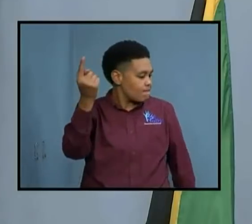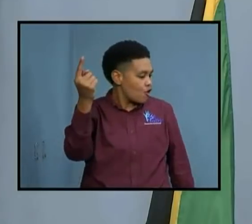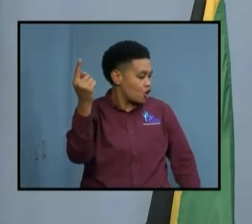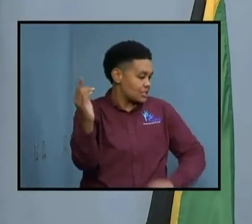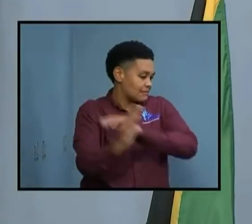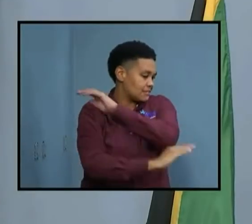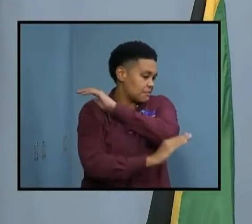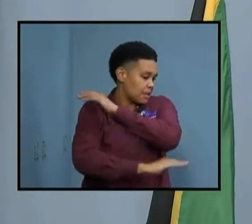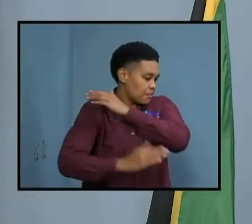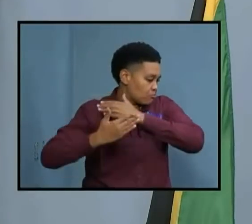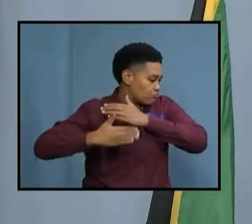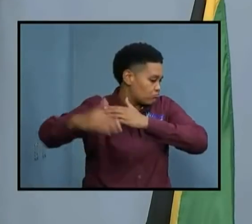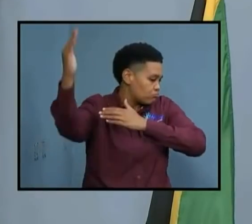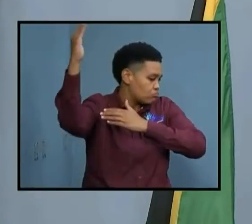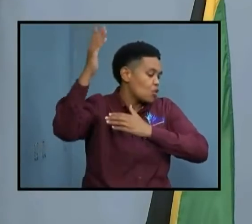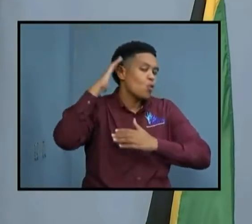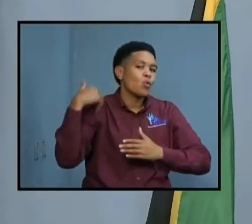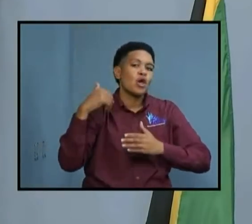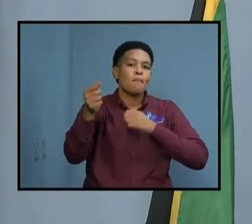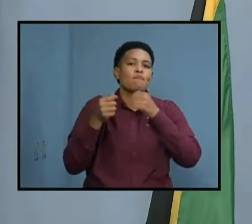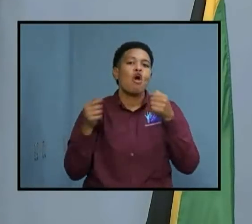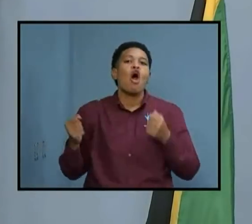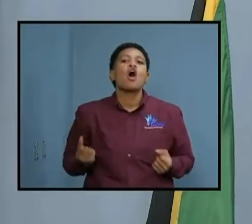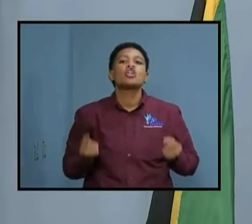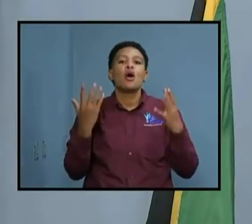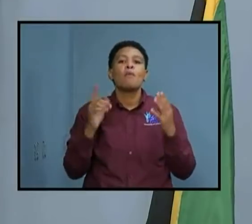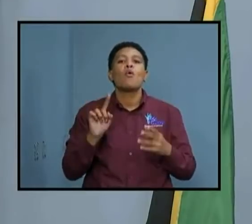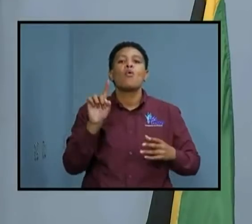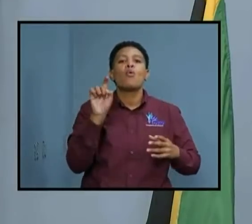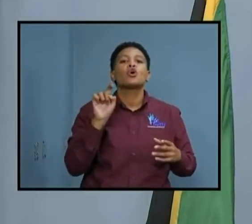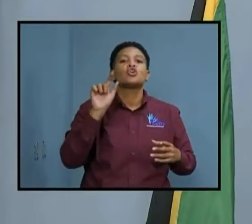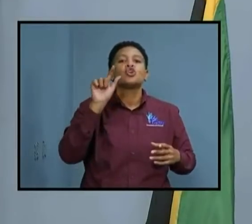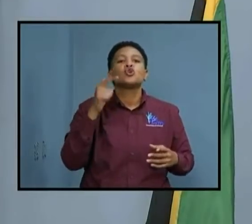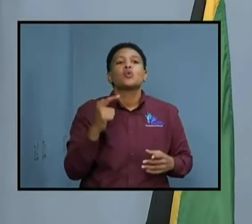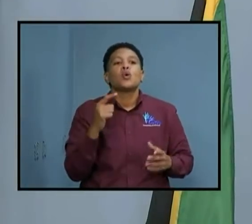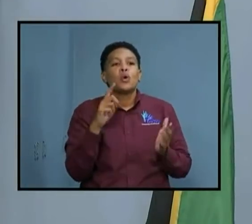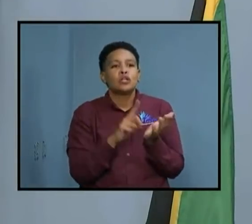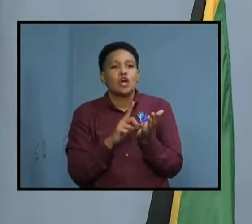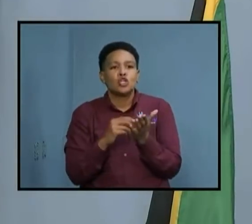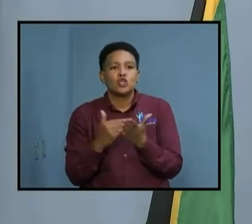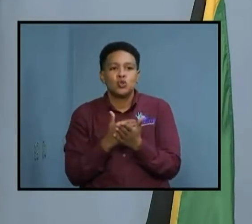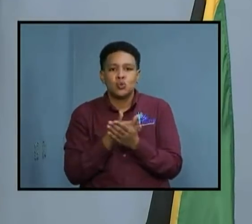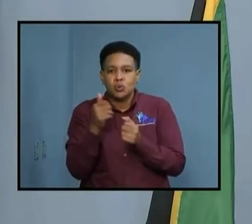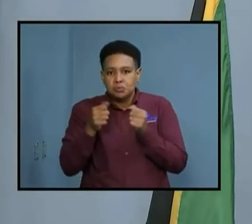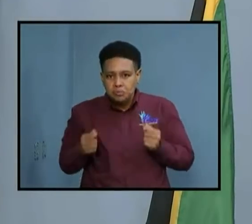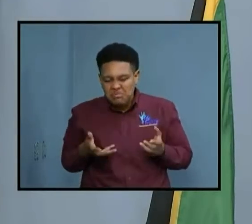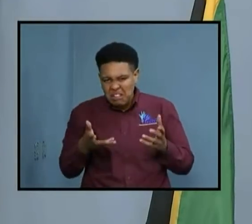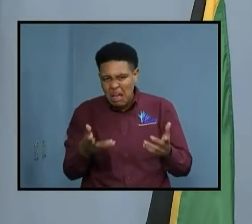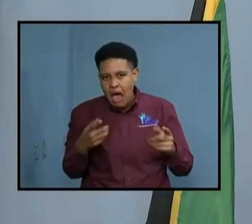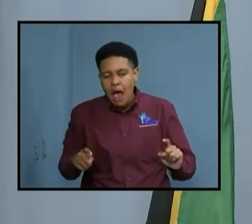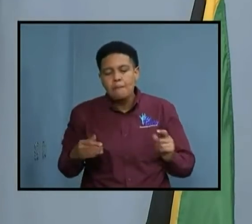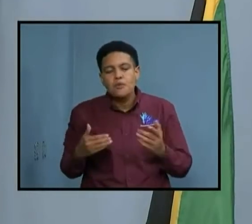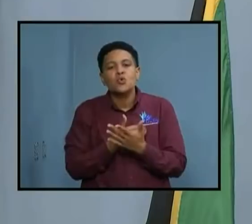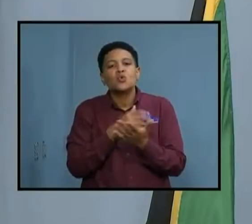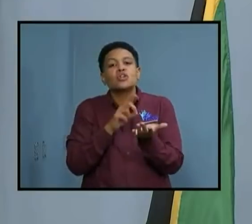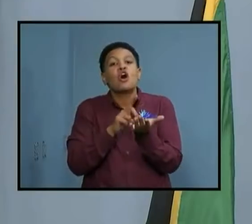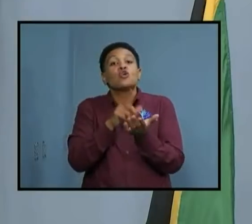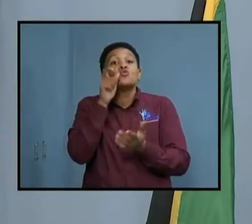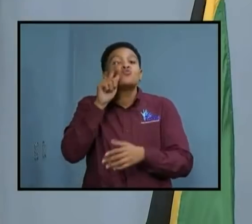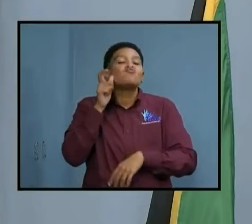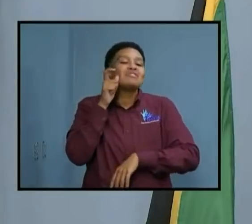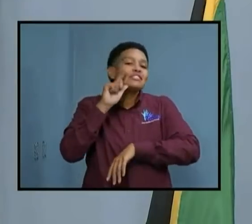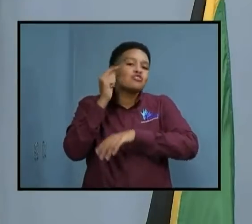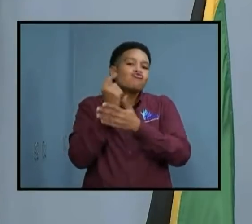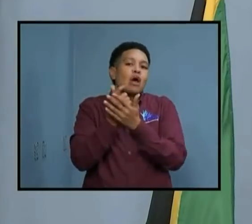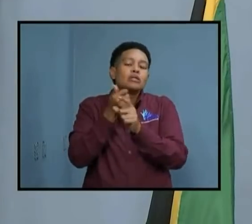of September, we brought on board 121 new medical officers who recently